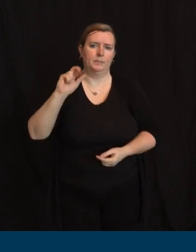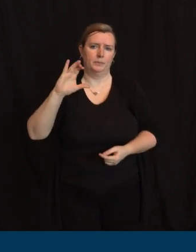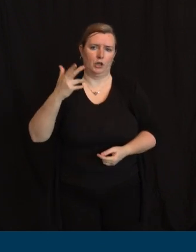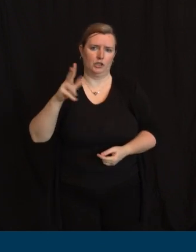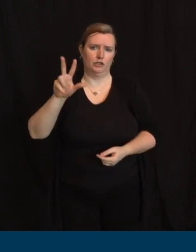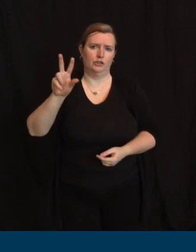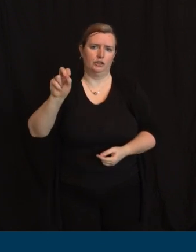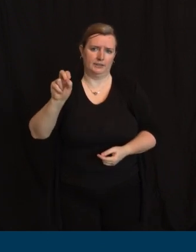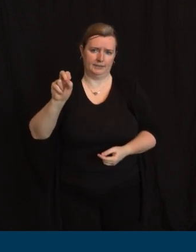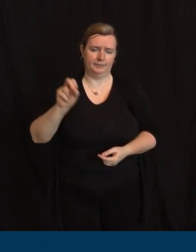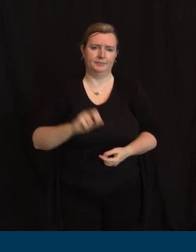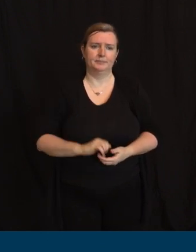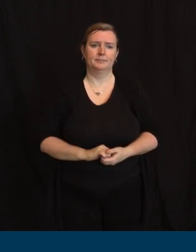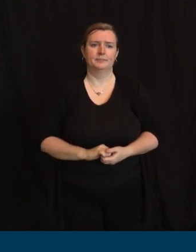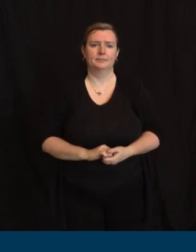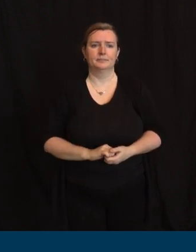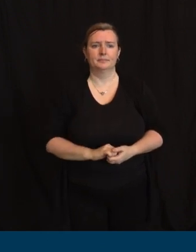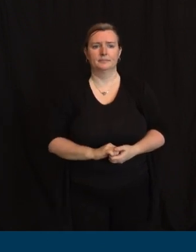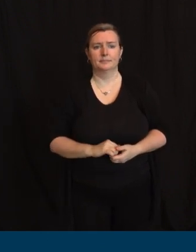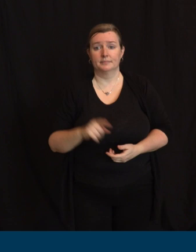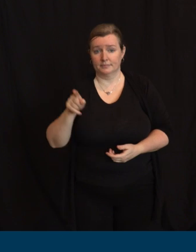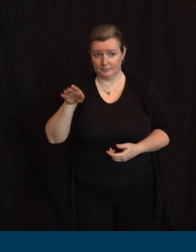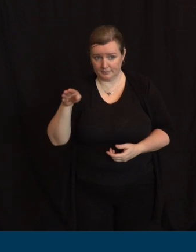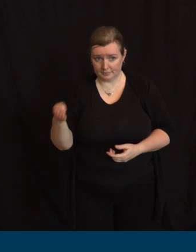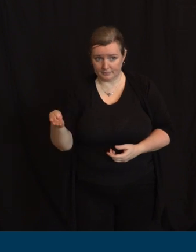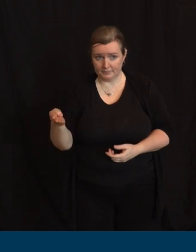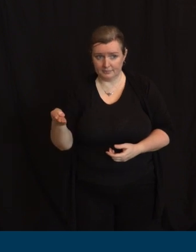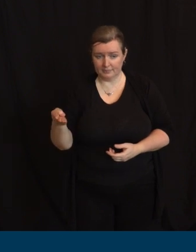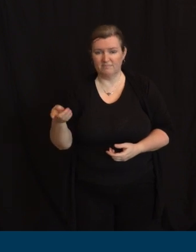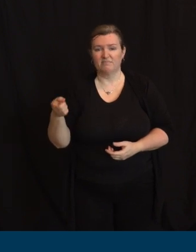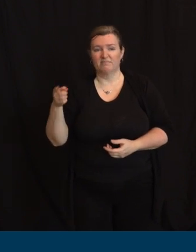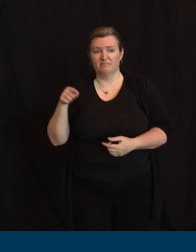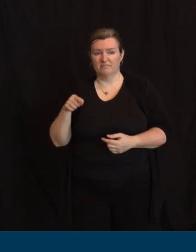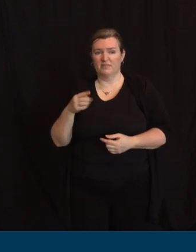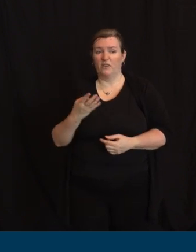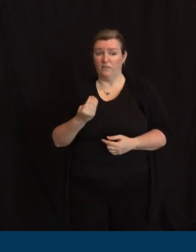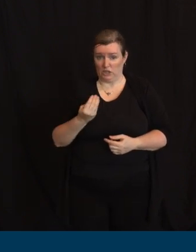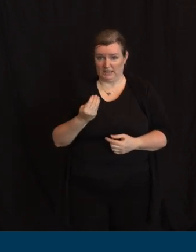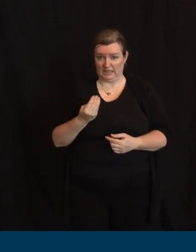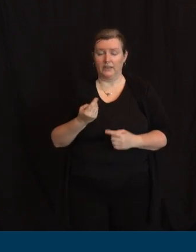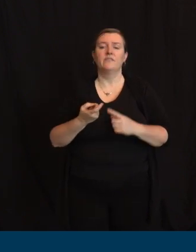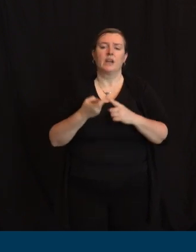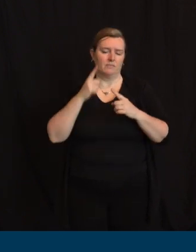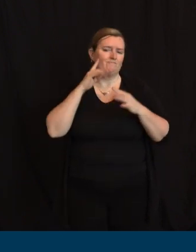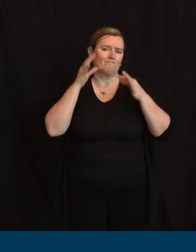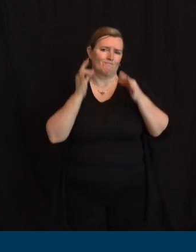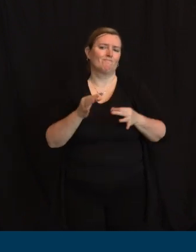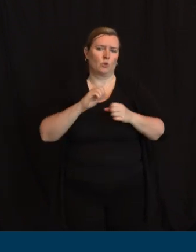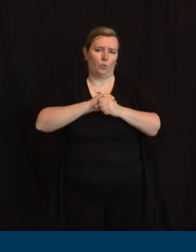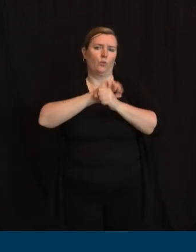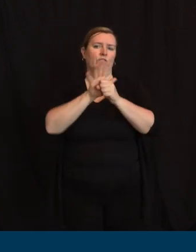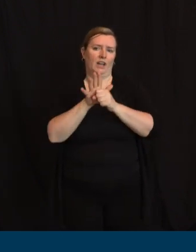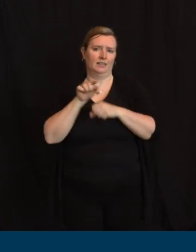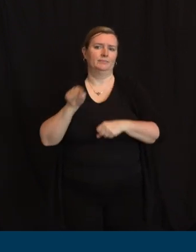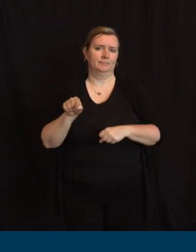14 of those deaths have been due to COVID-19.